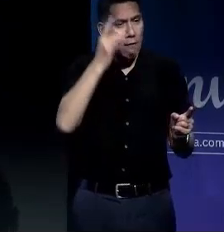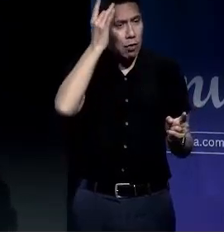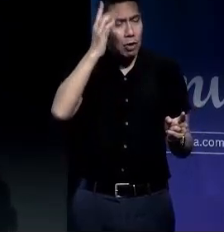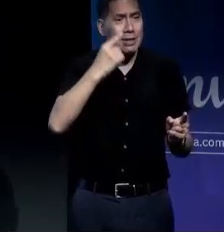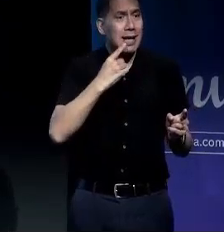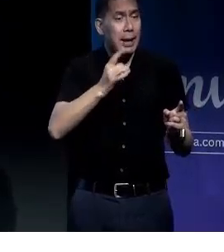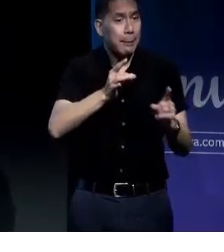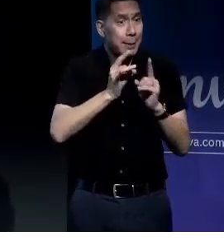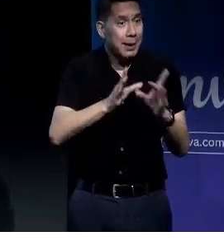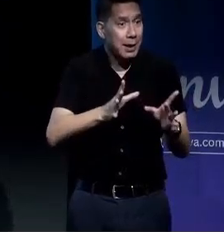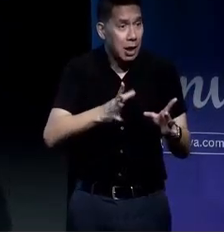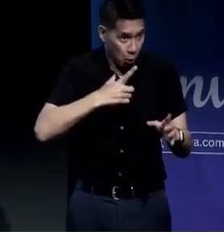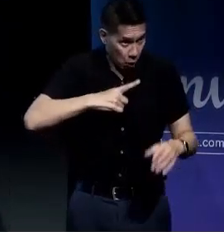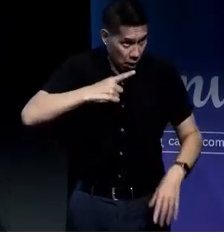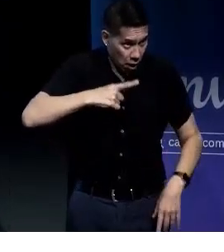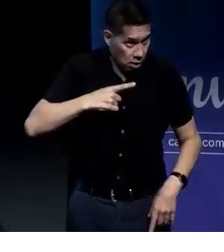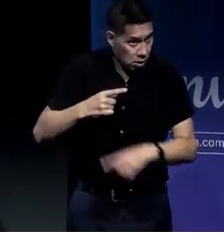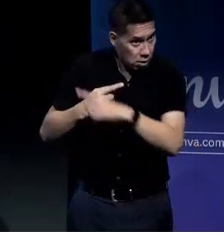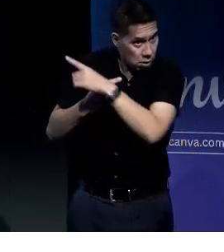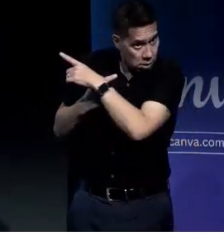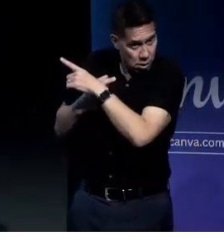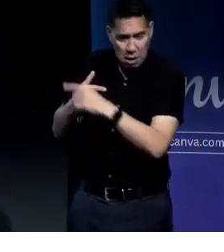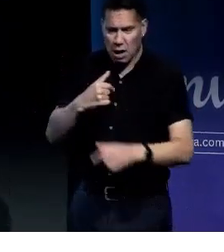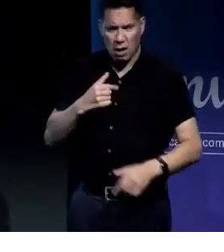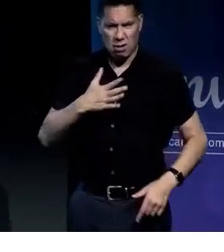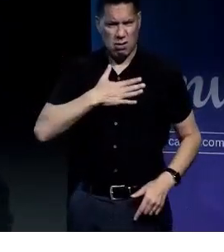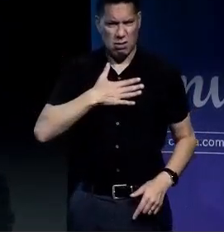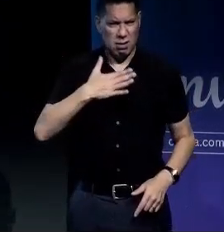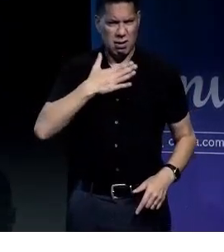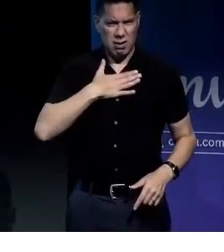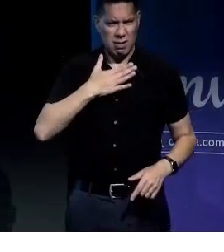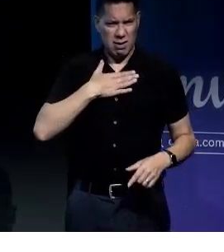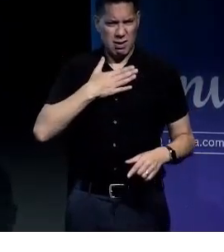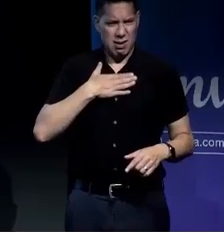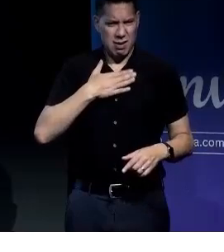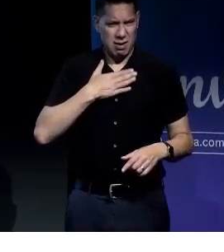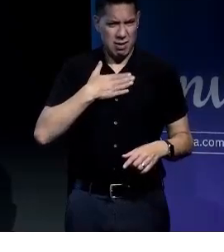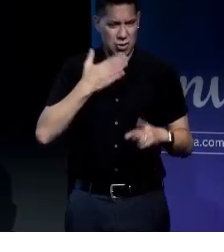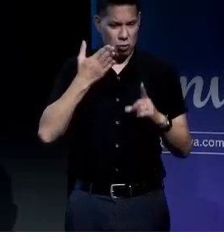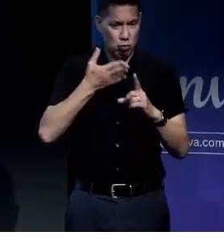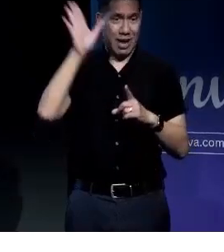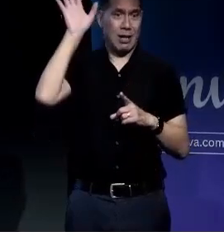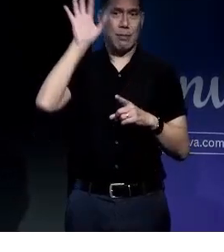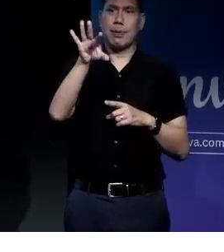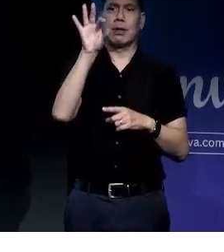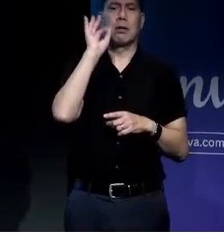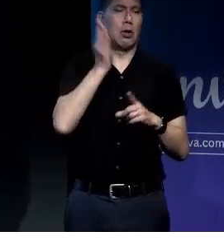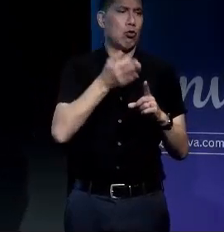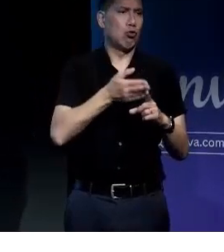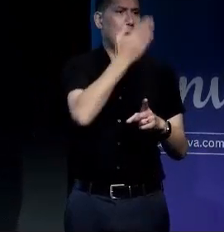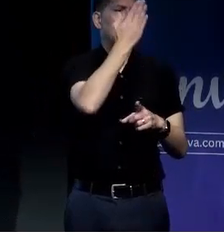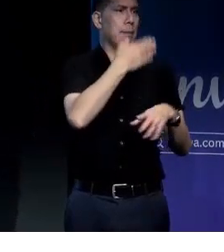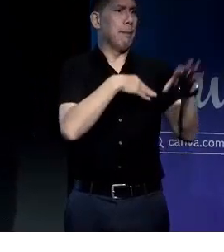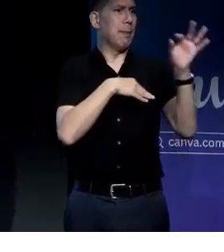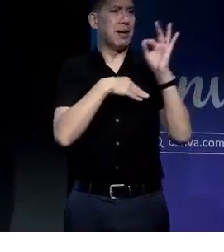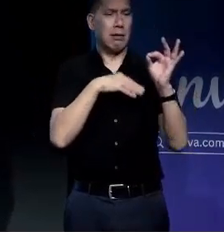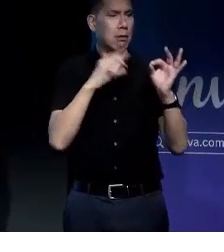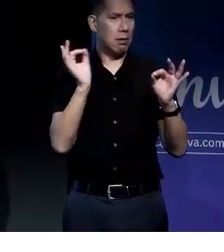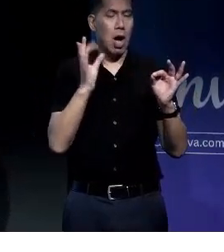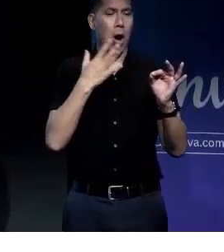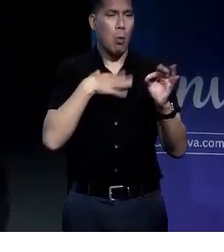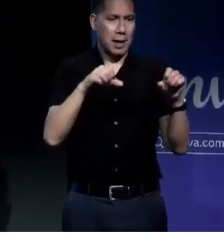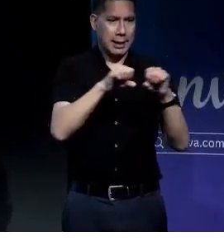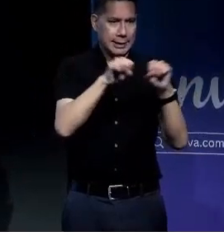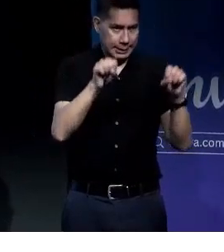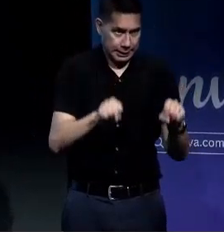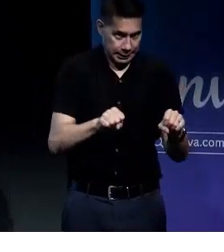I want to do this is because I don't like having to like randomly choose colours and randomly make decisions. I want a system,